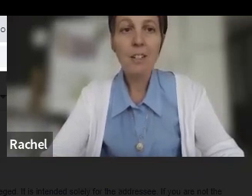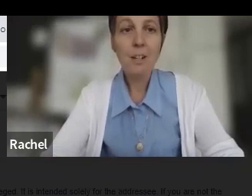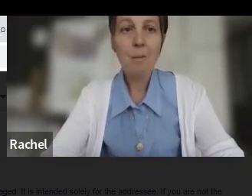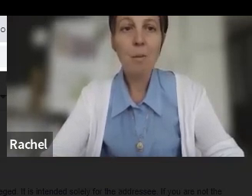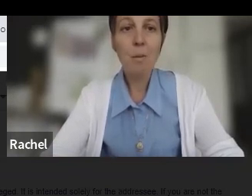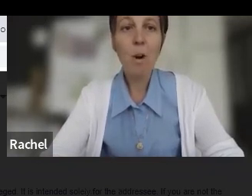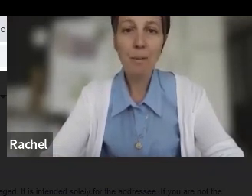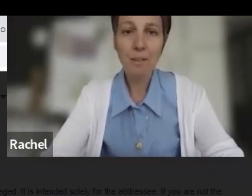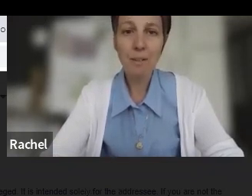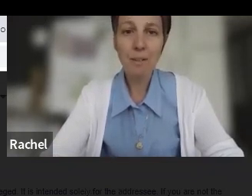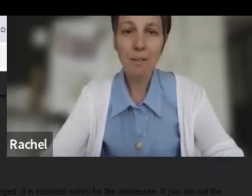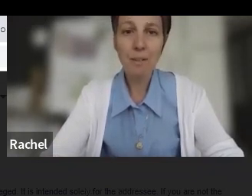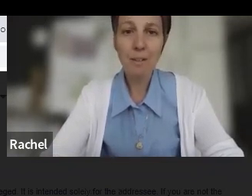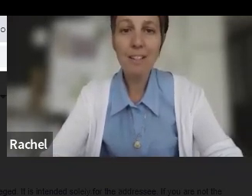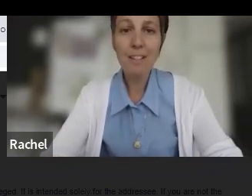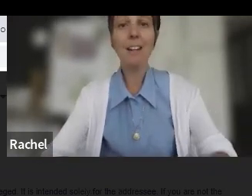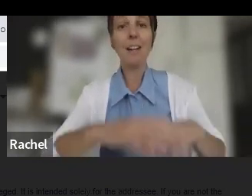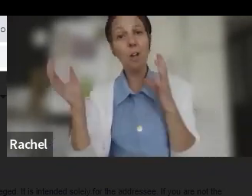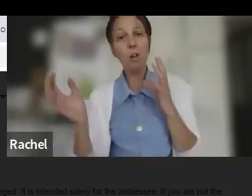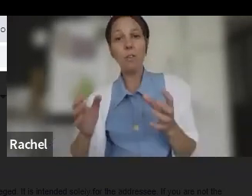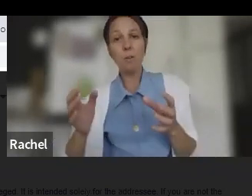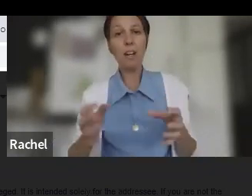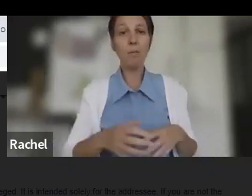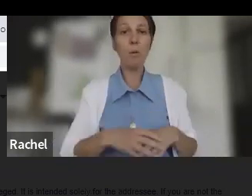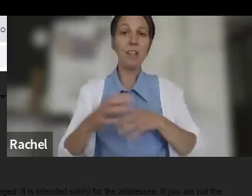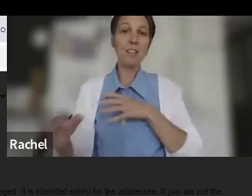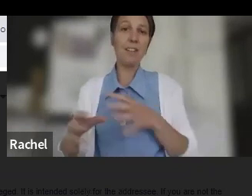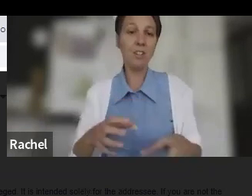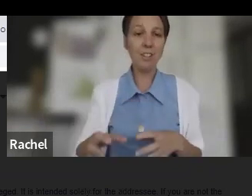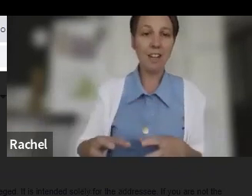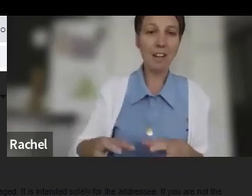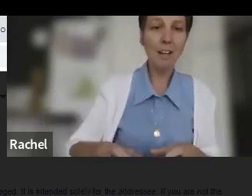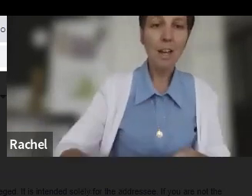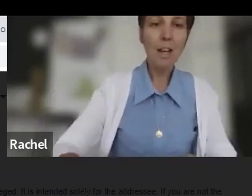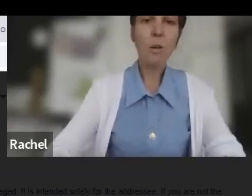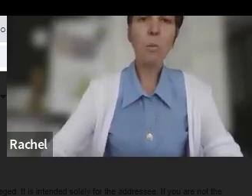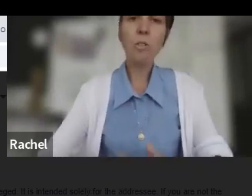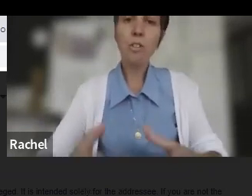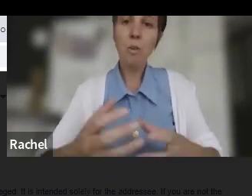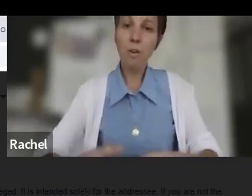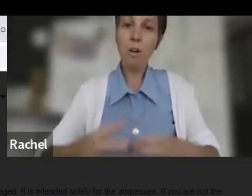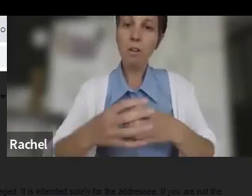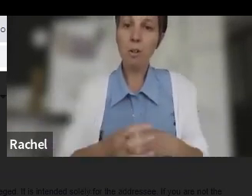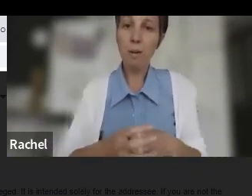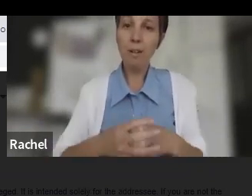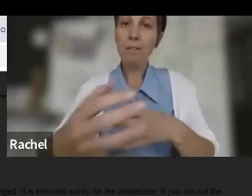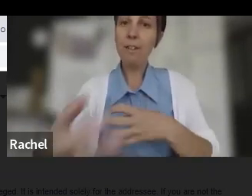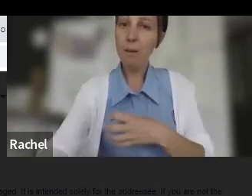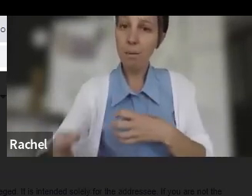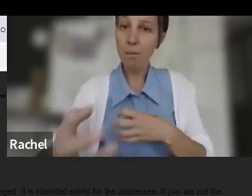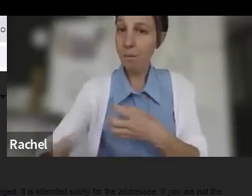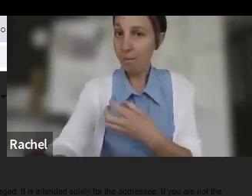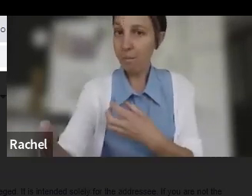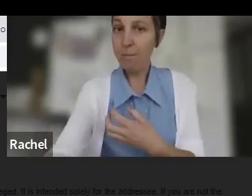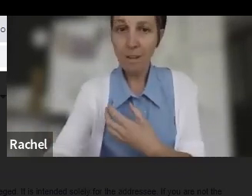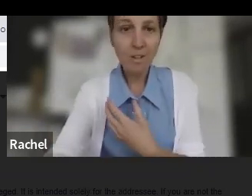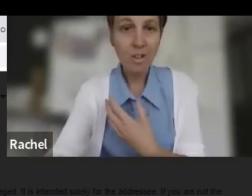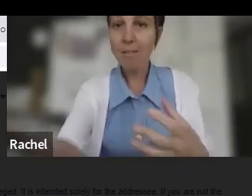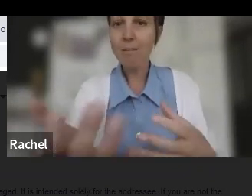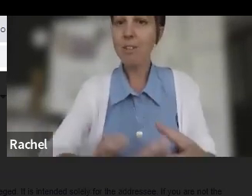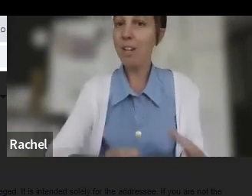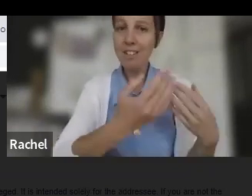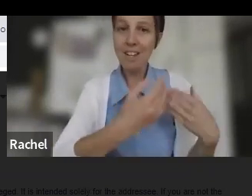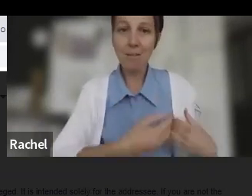So essentially what happens, so that's kind of like an overview of kind of what the interventions are. So once the referrals come in, for example,